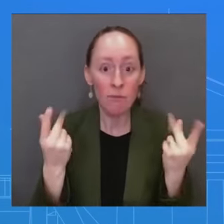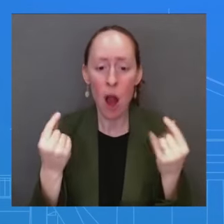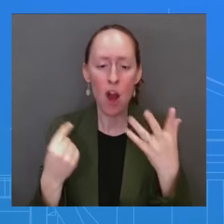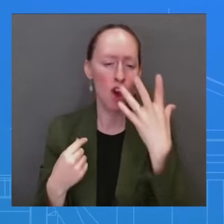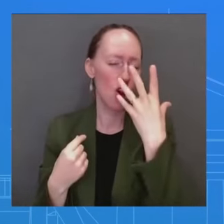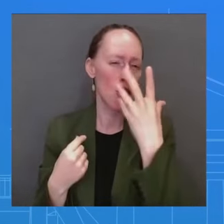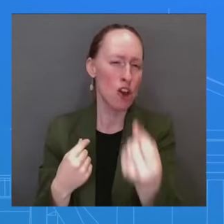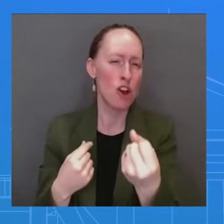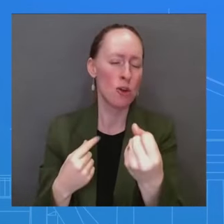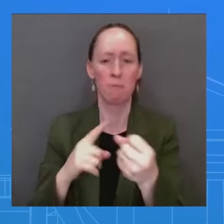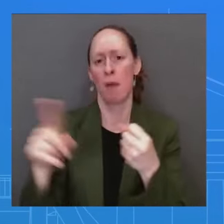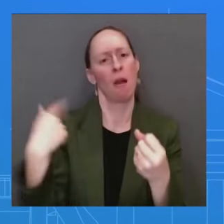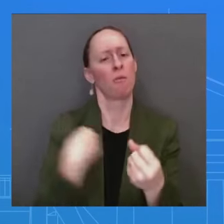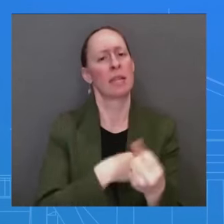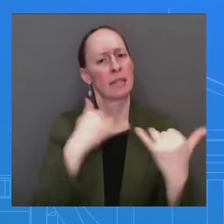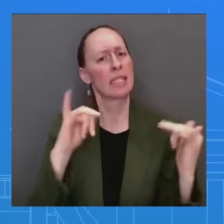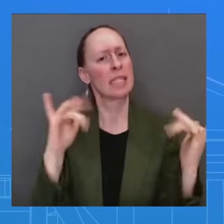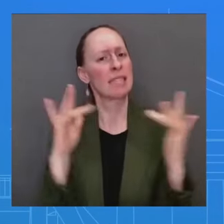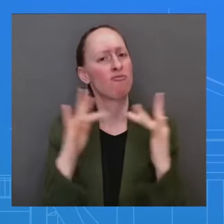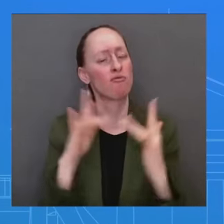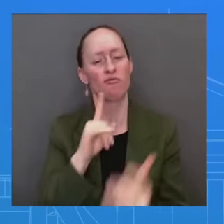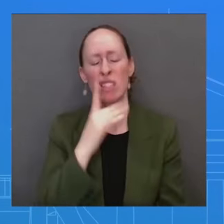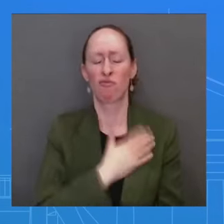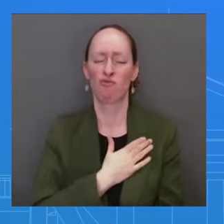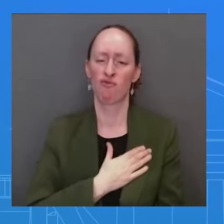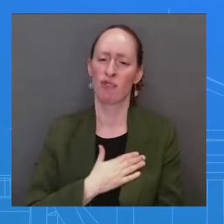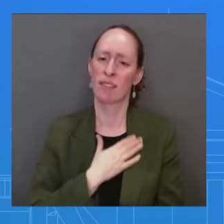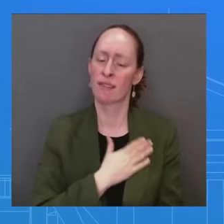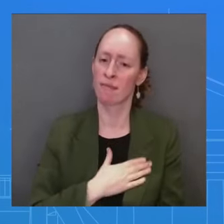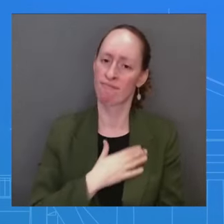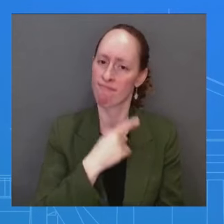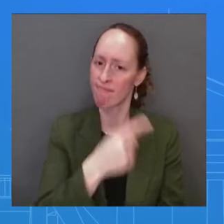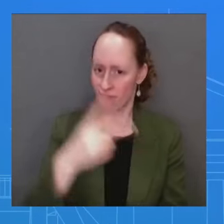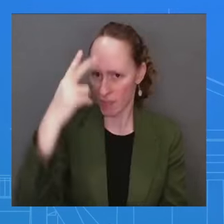we appreciate President of Mexico being a partner in this.